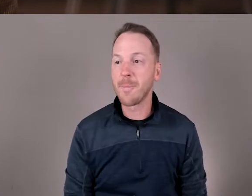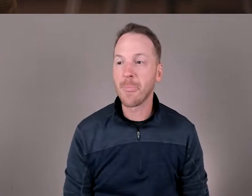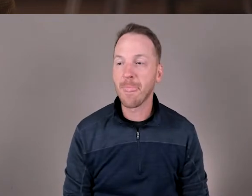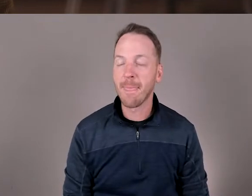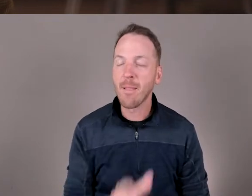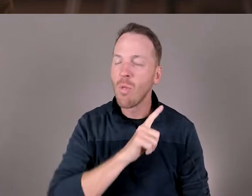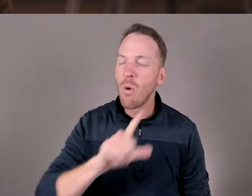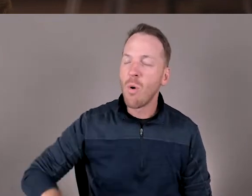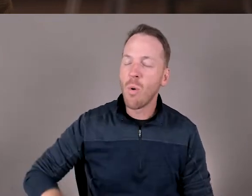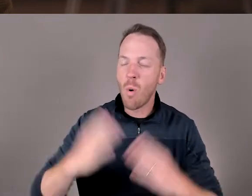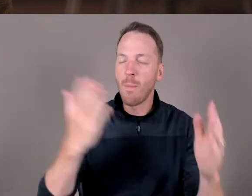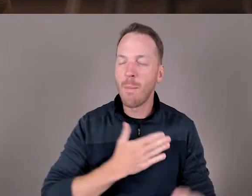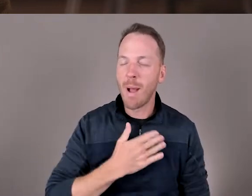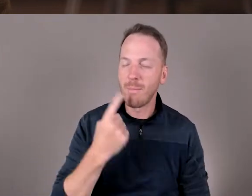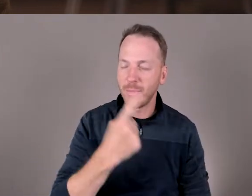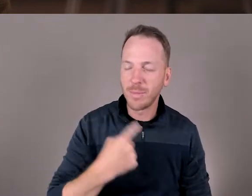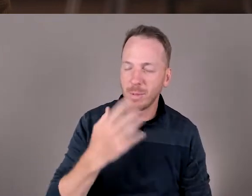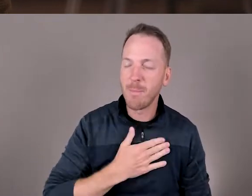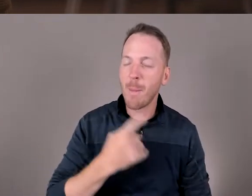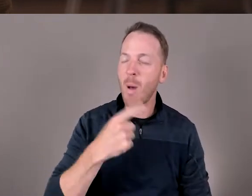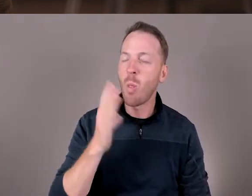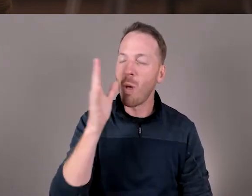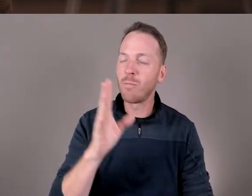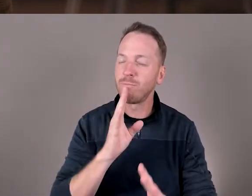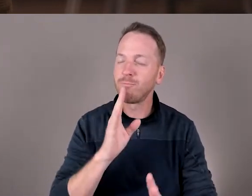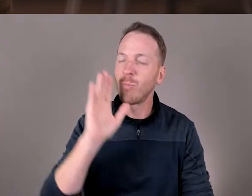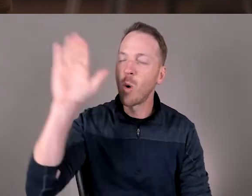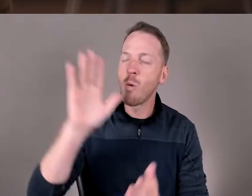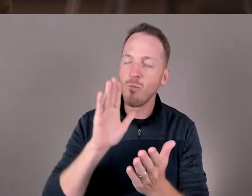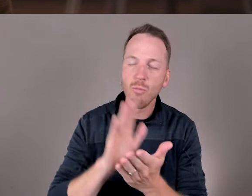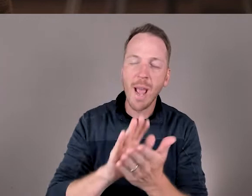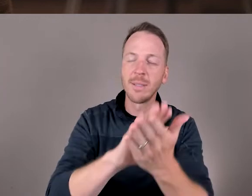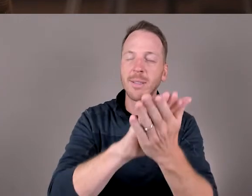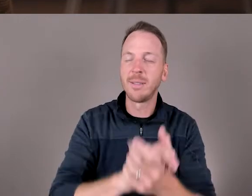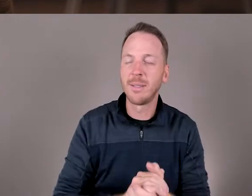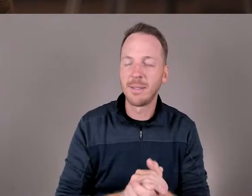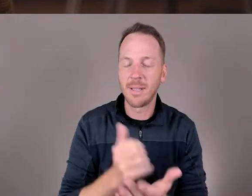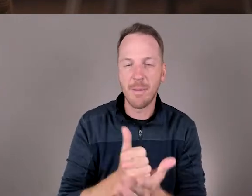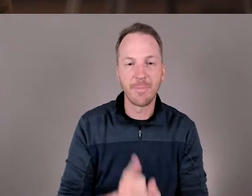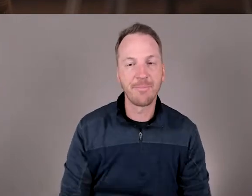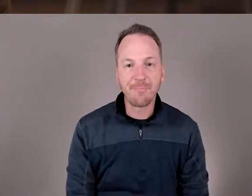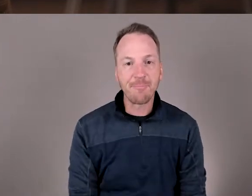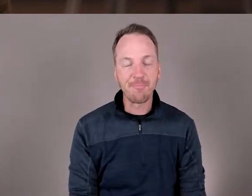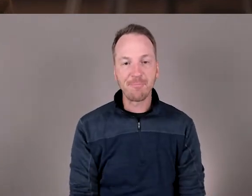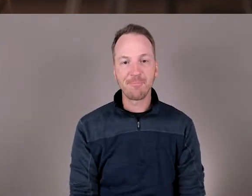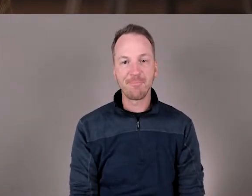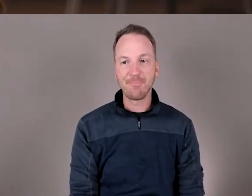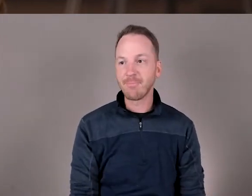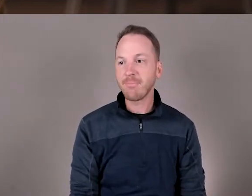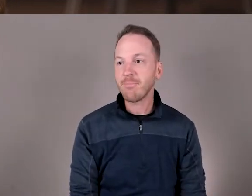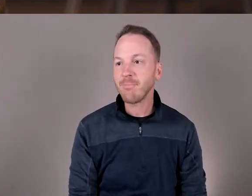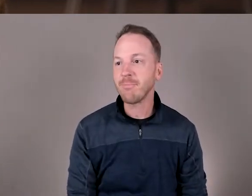O Lord, open my lips, and my mouth will show forth your praise. Amen."